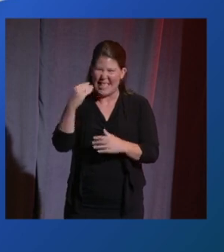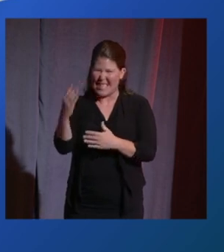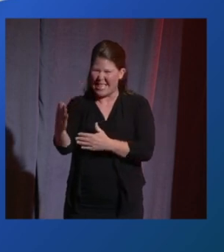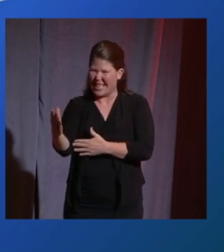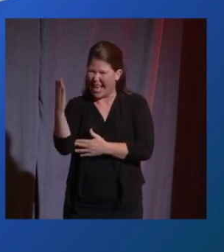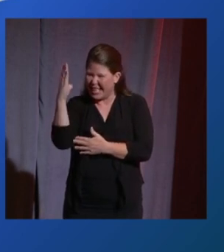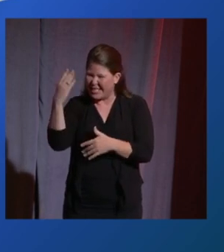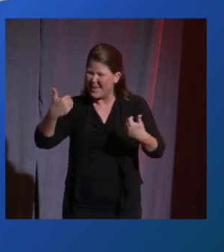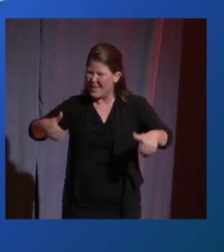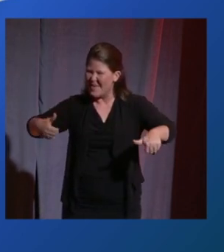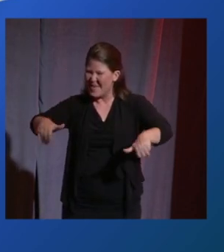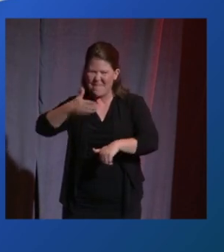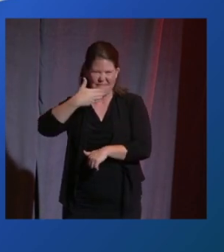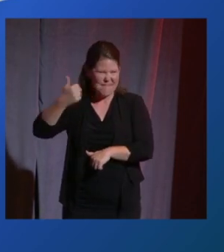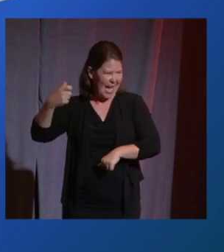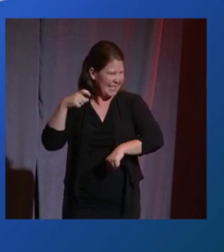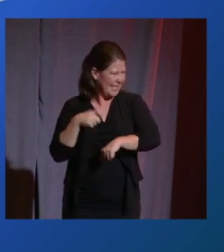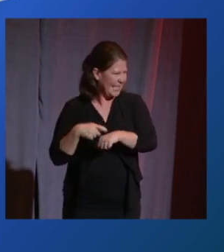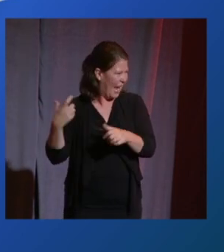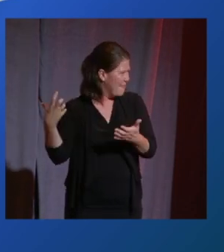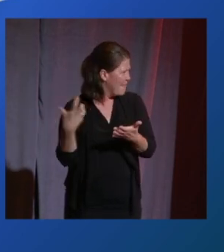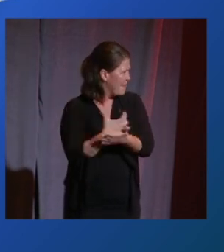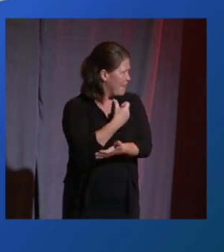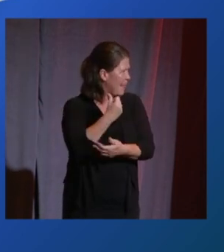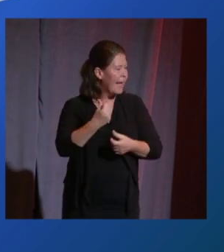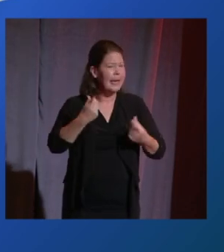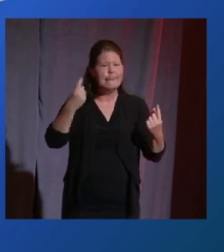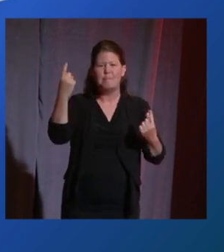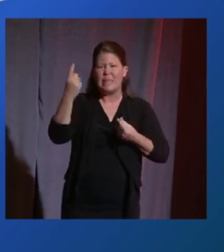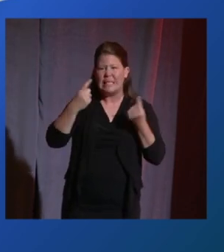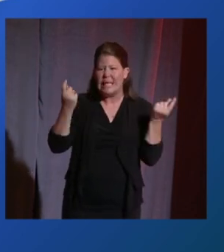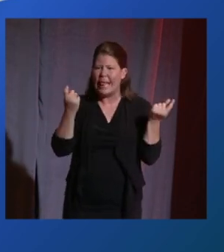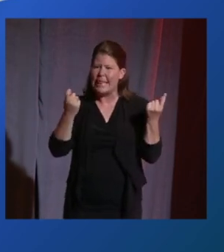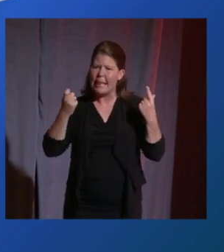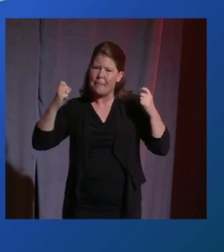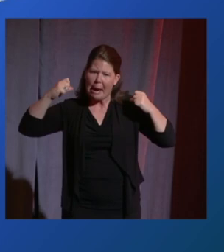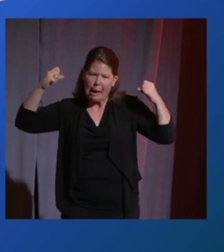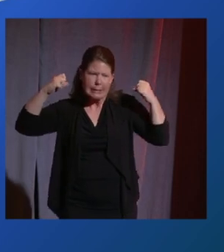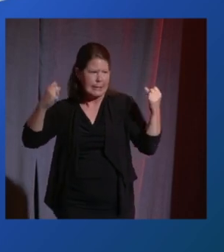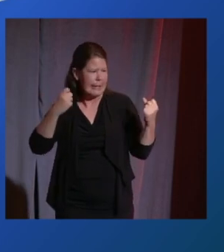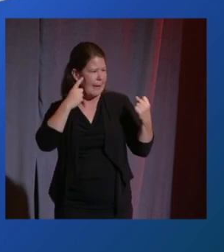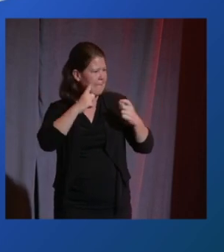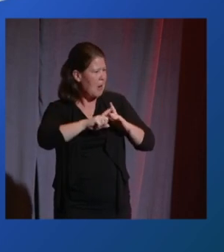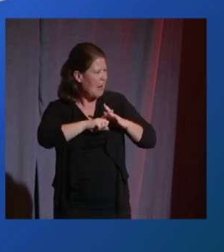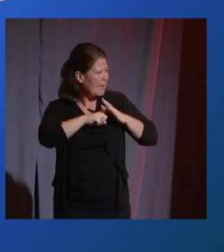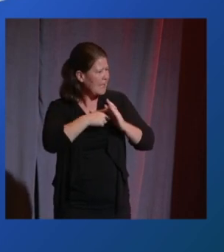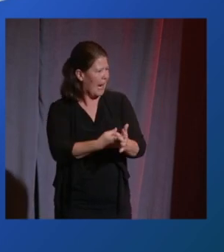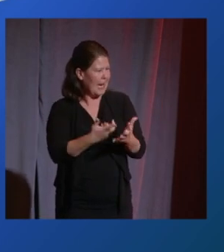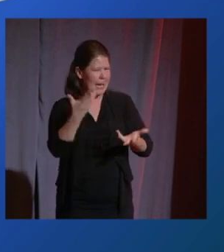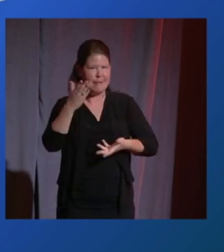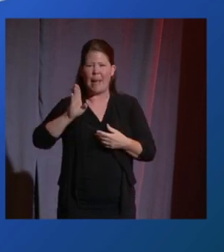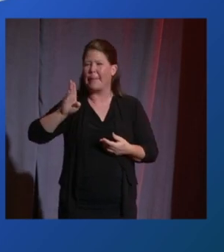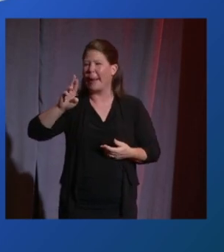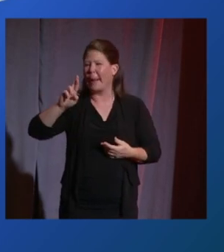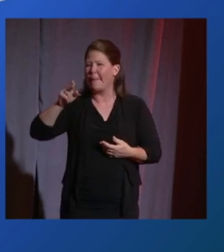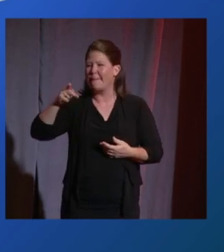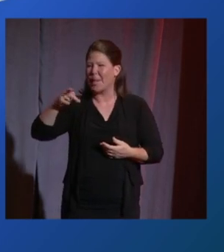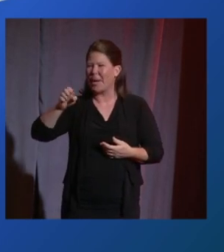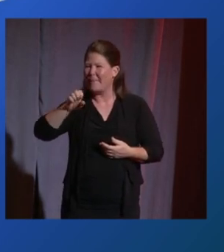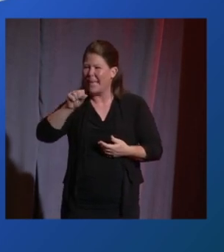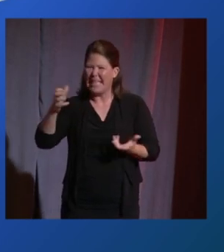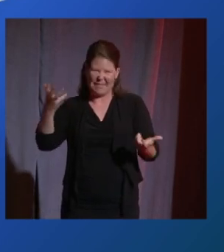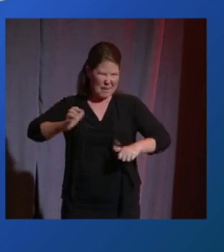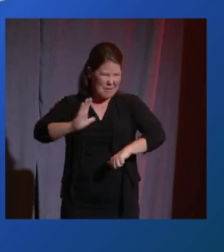right we considered doing a little bit of calisthenics to to start our panel some bir iies we were going to pump in some